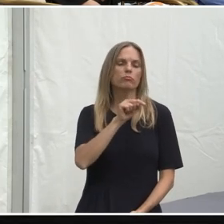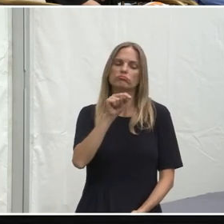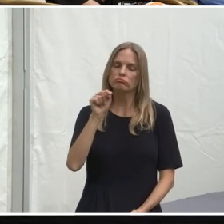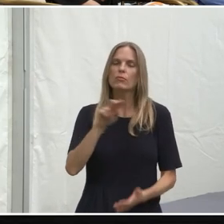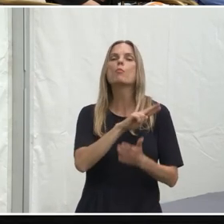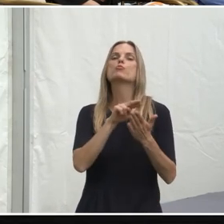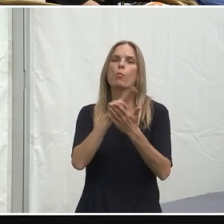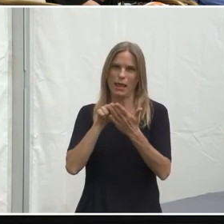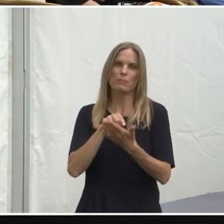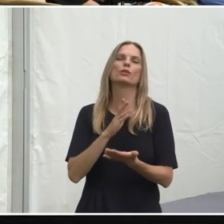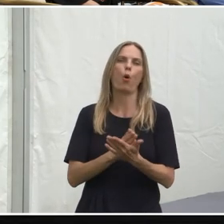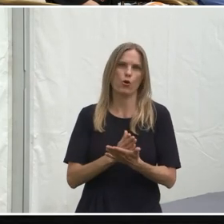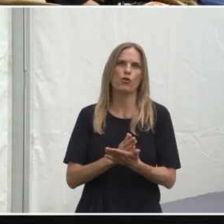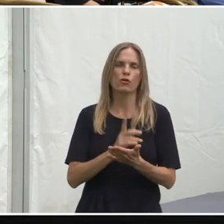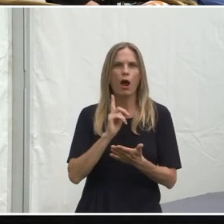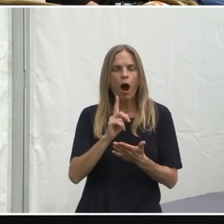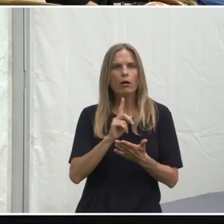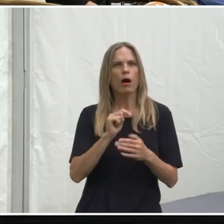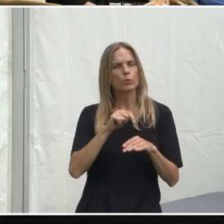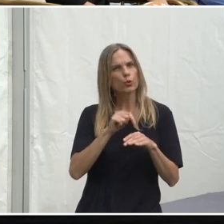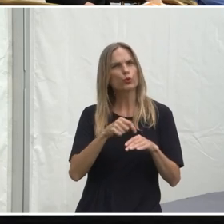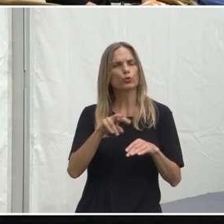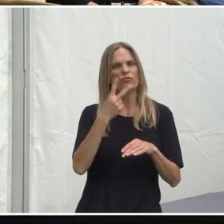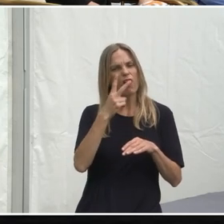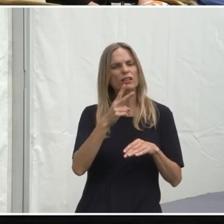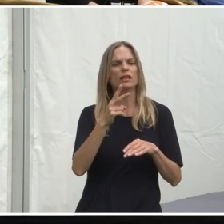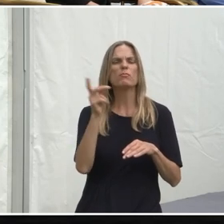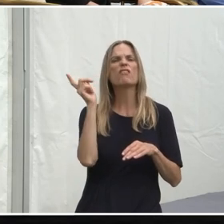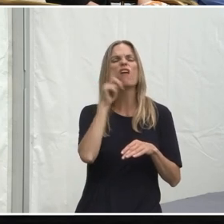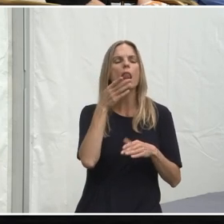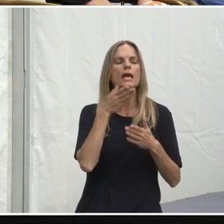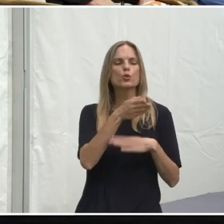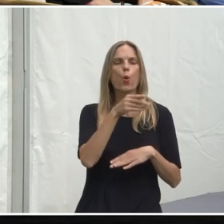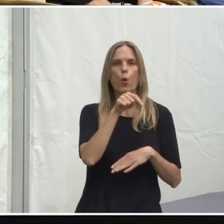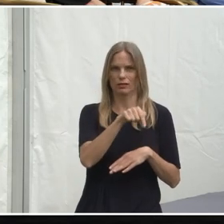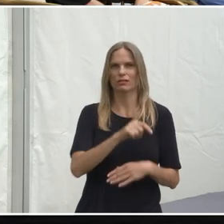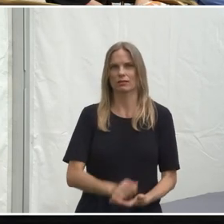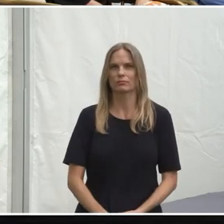but we tend to be looking at the wrong direction. For one thing,